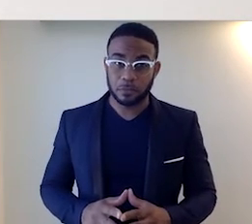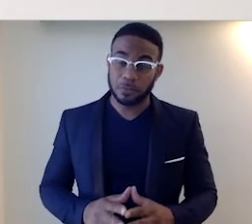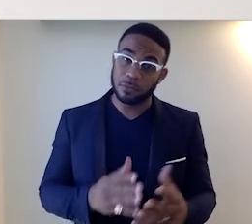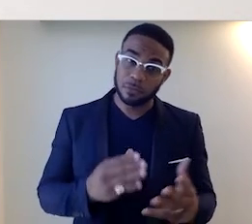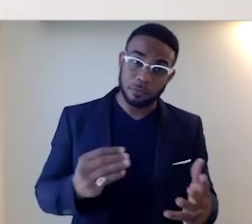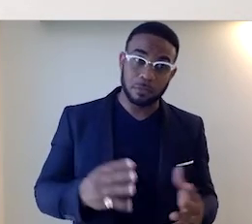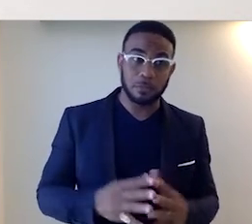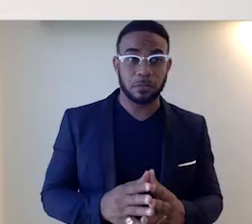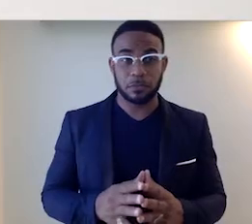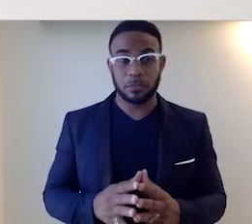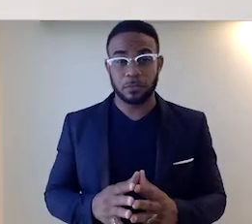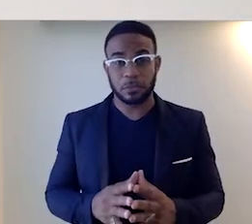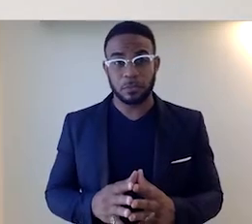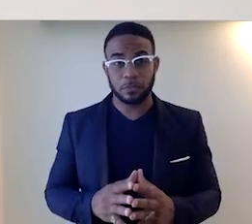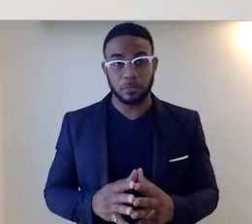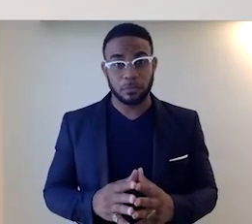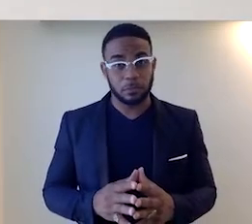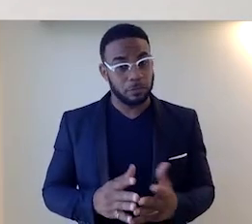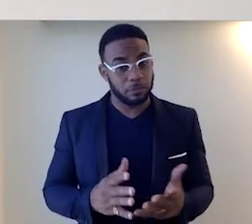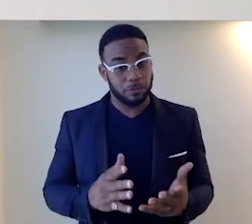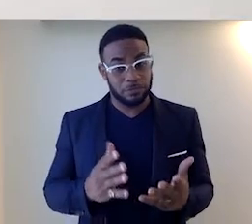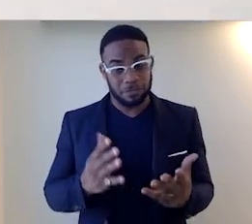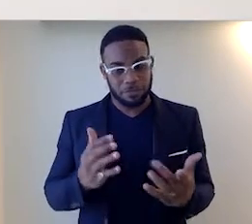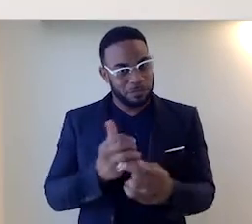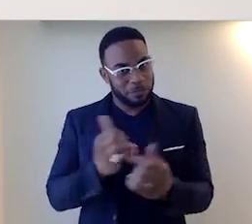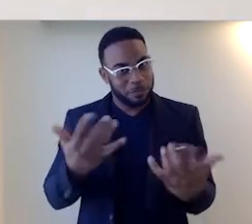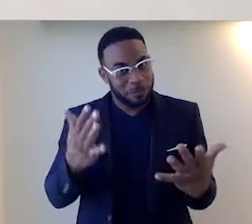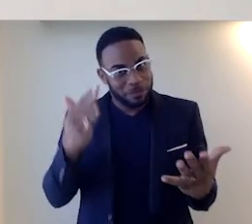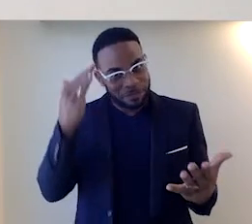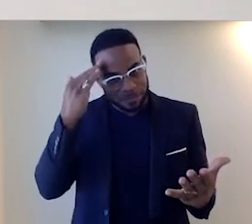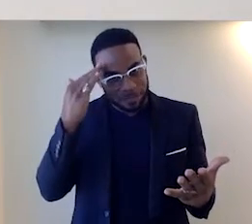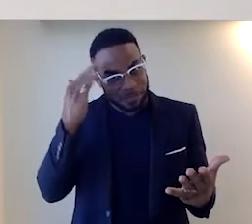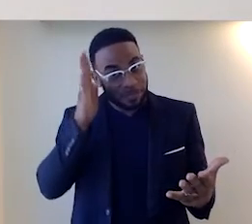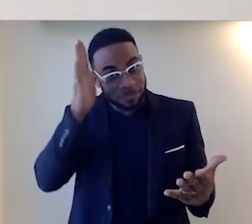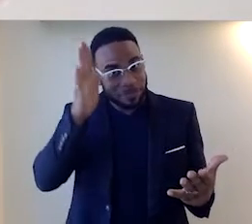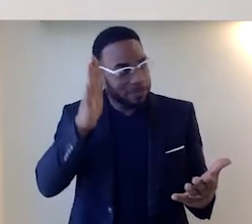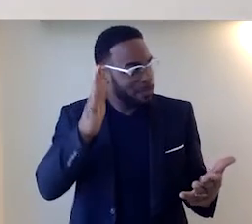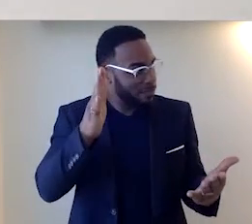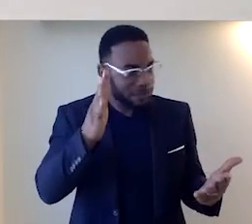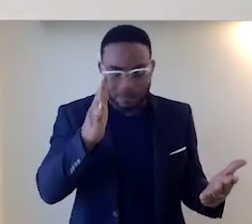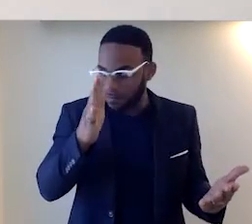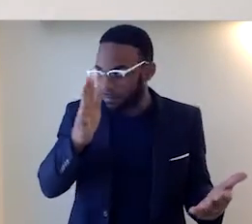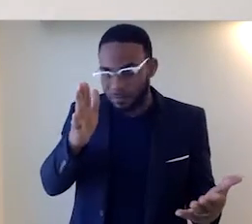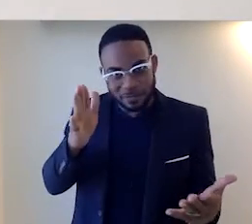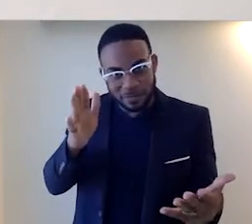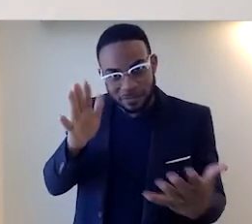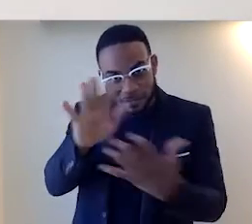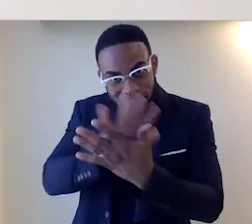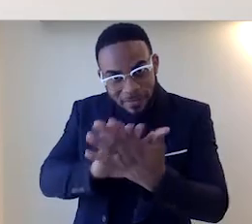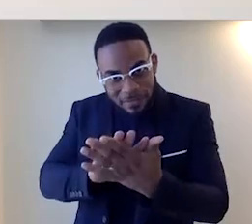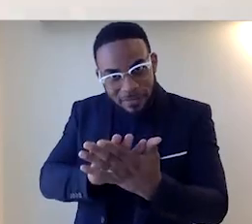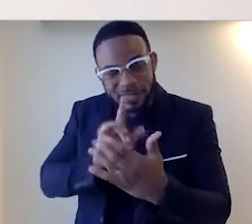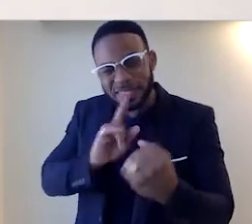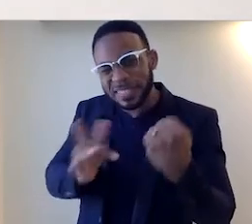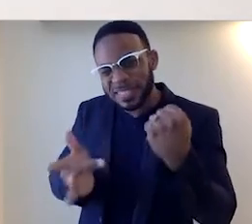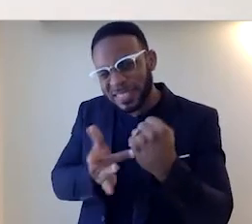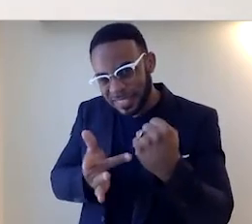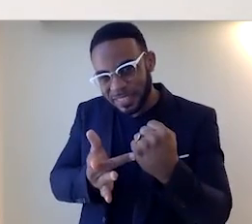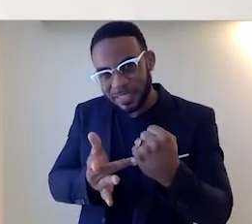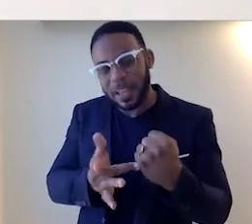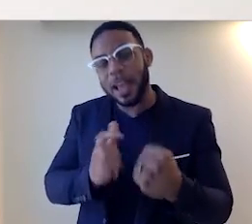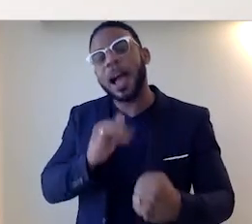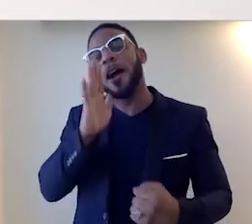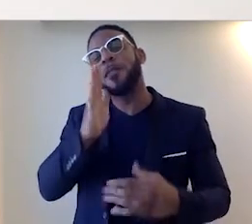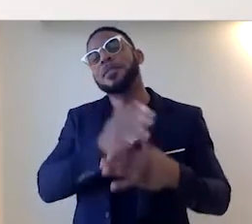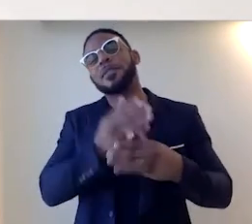And as we all know, the future is tech. So today, I will